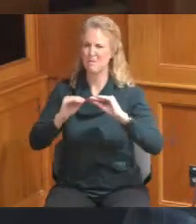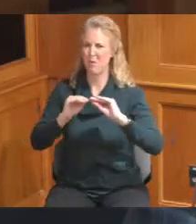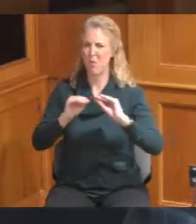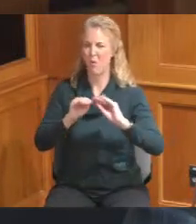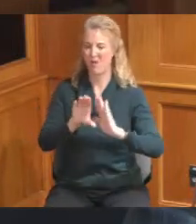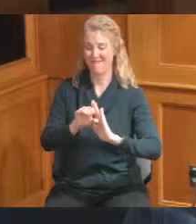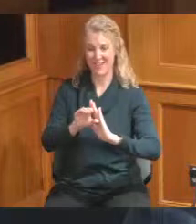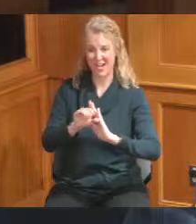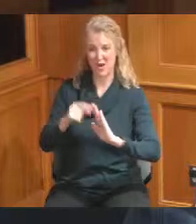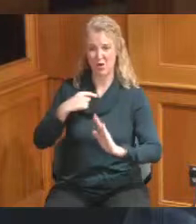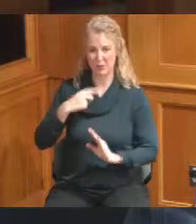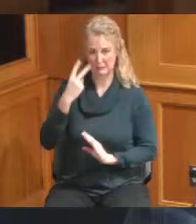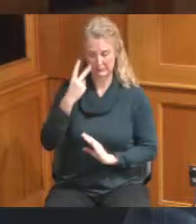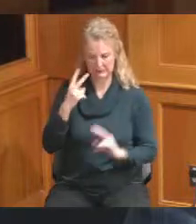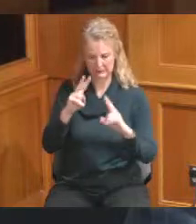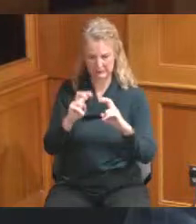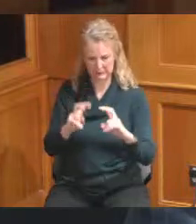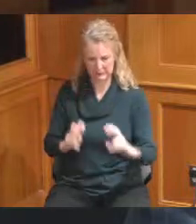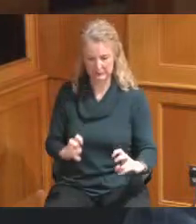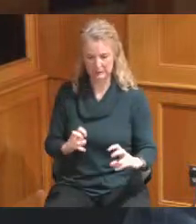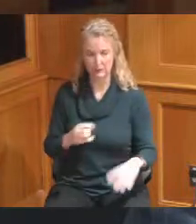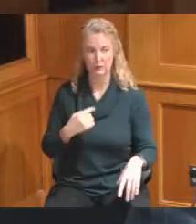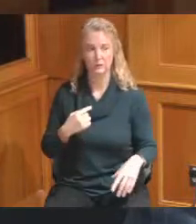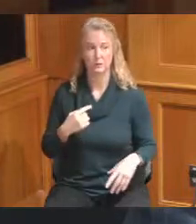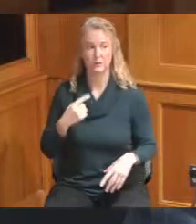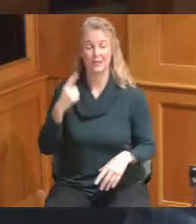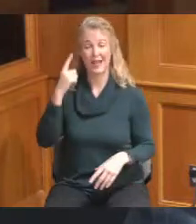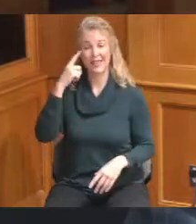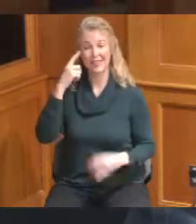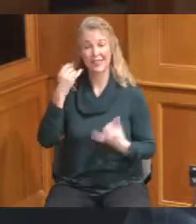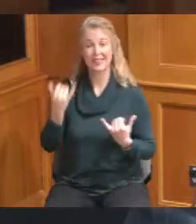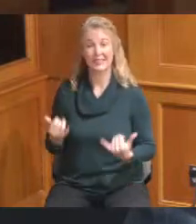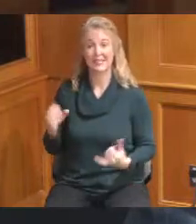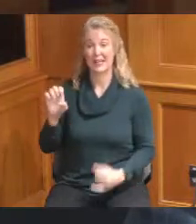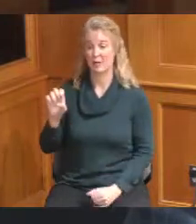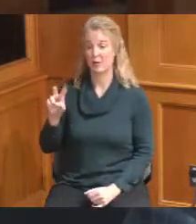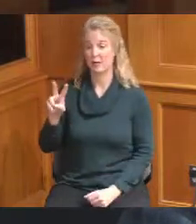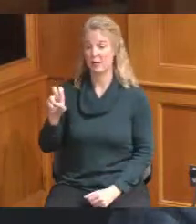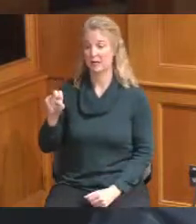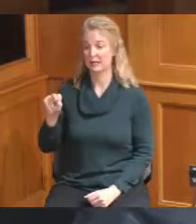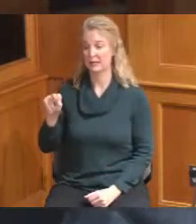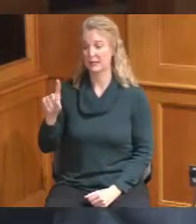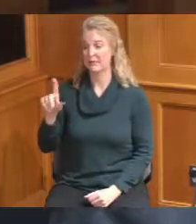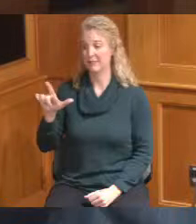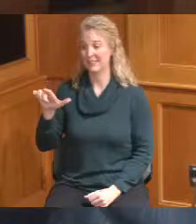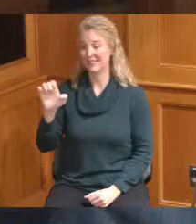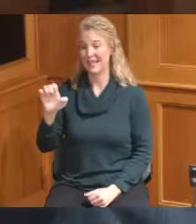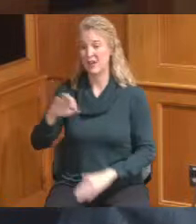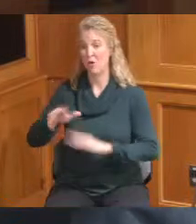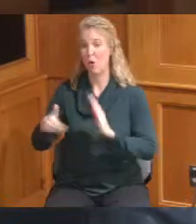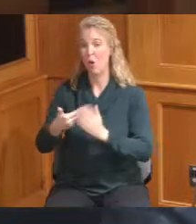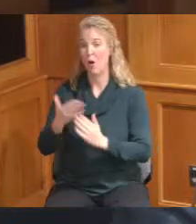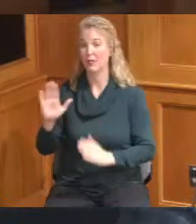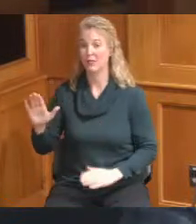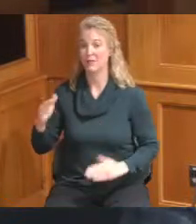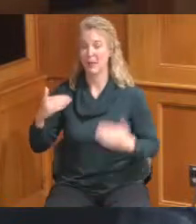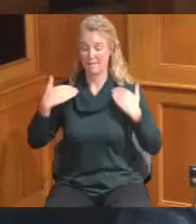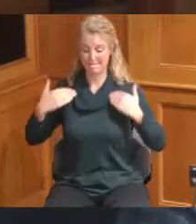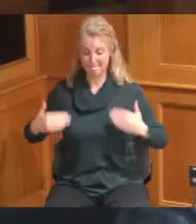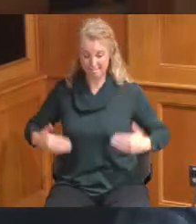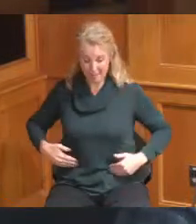out. I believe Evendale now has put their body camera video on